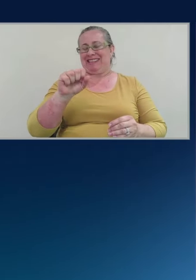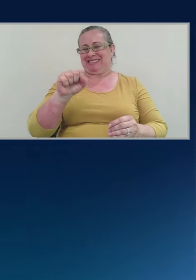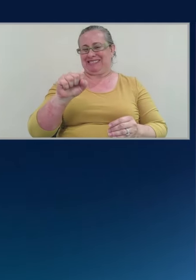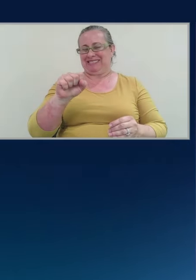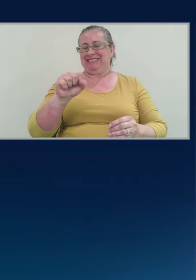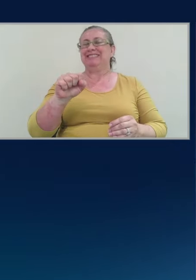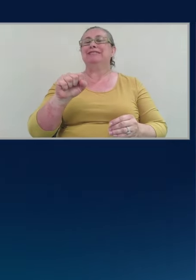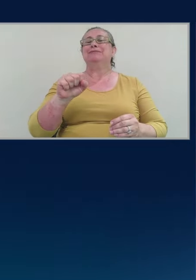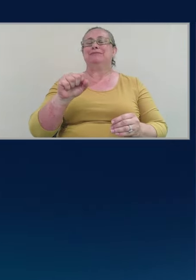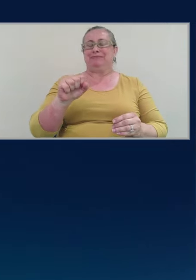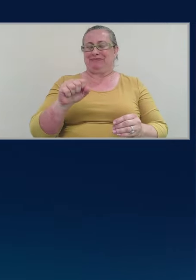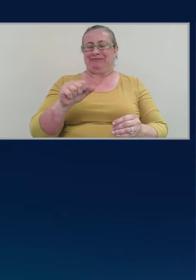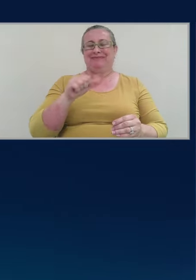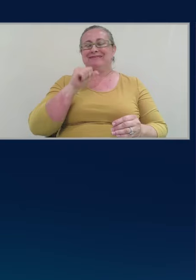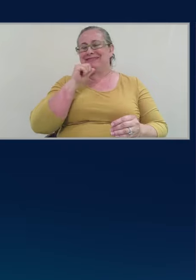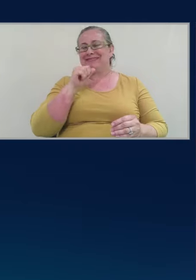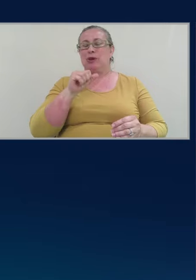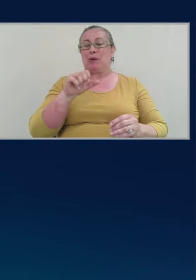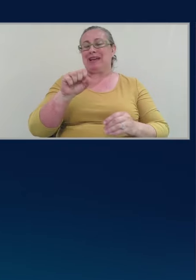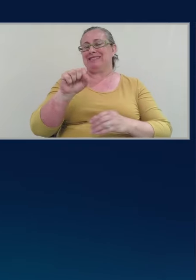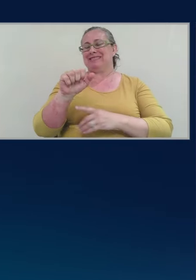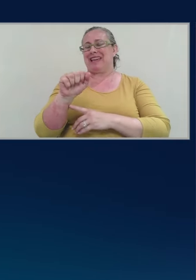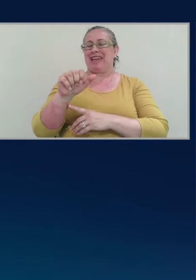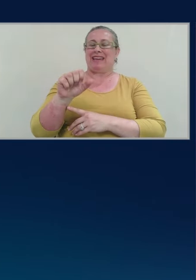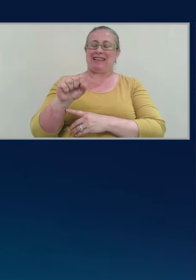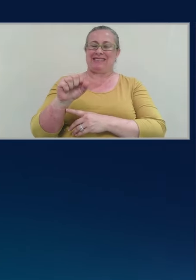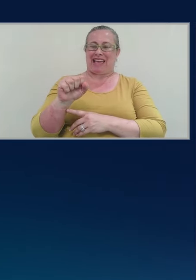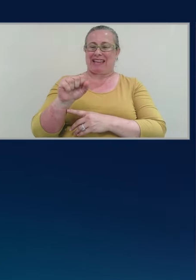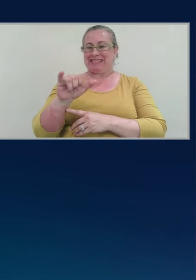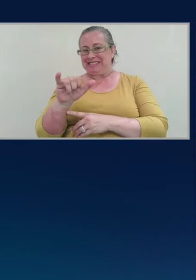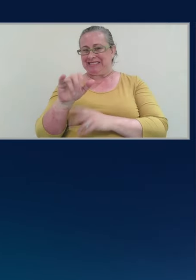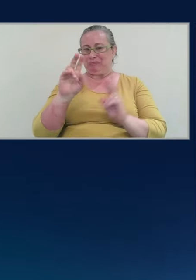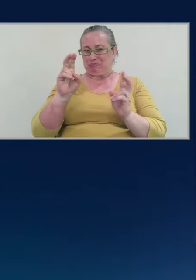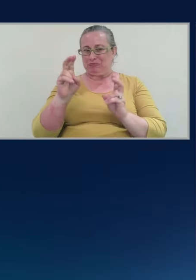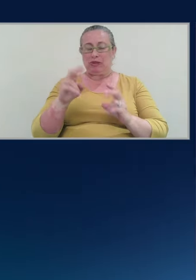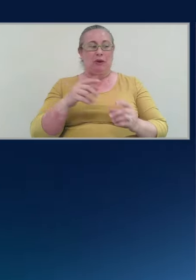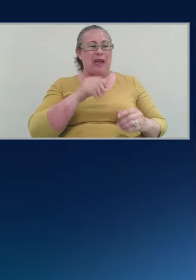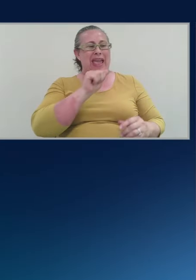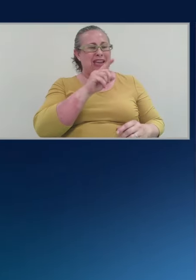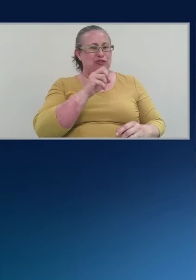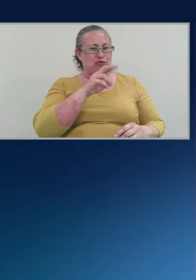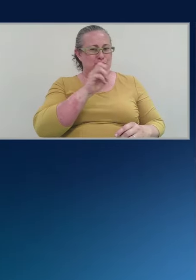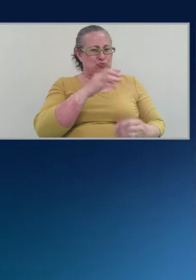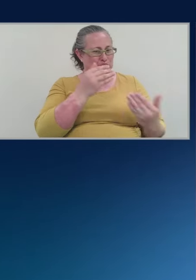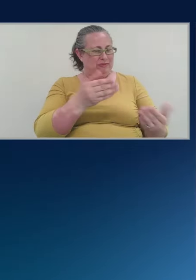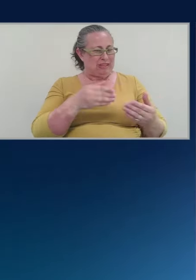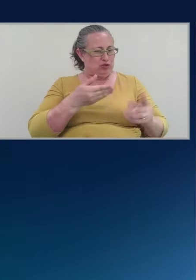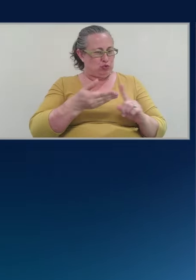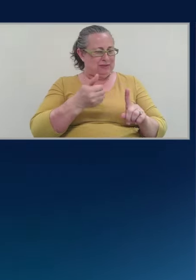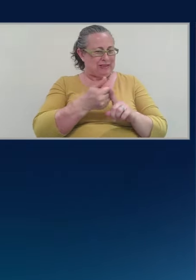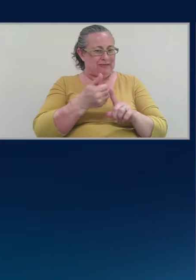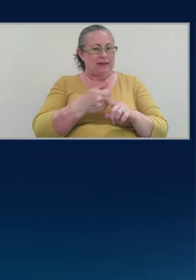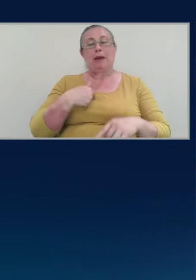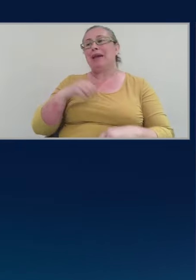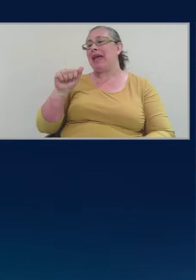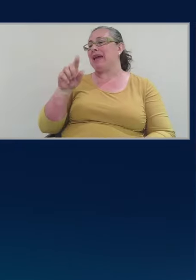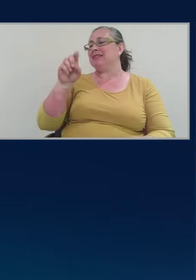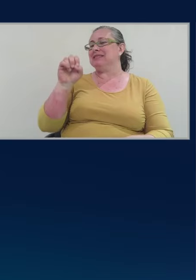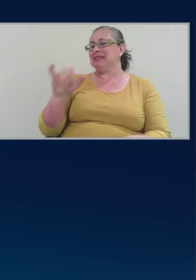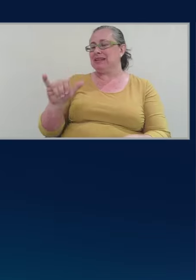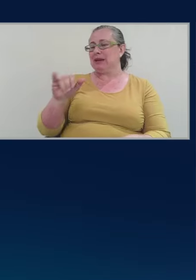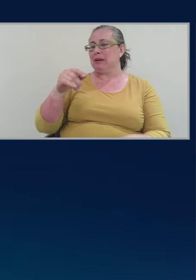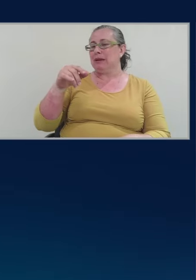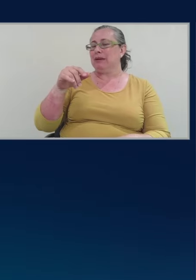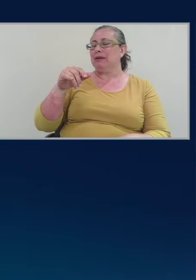And so, Andy, introduce yourself and tell us who you are. Sure. So I'm Andy Powell. I'm a manager within a team